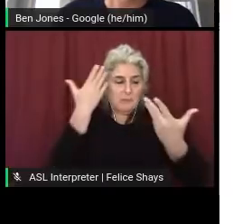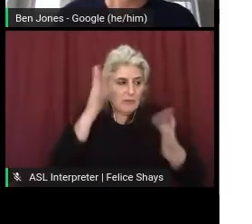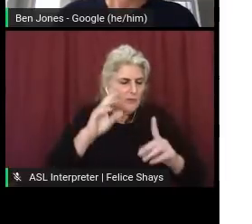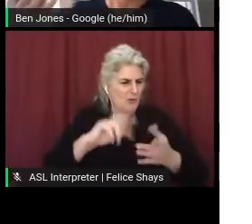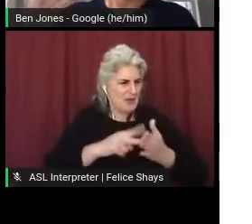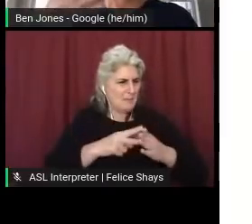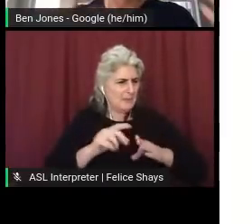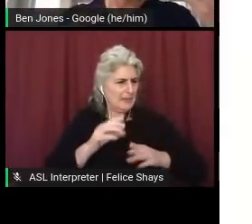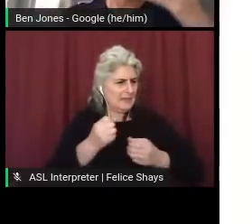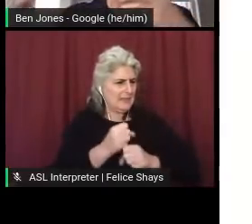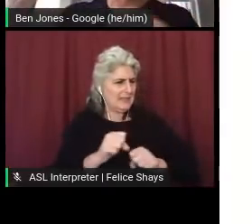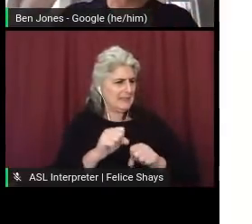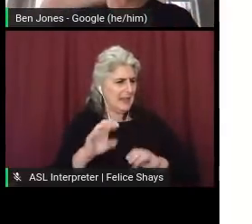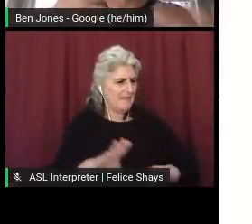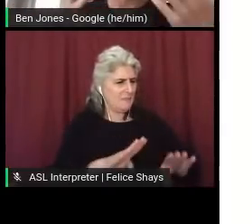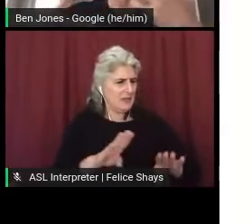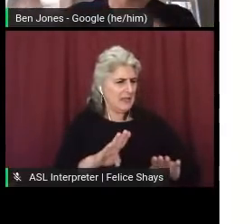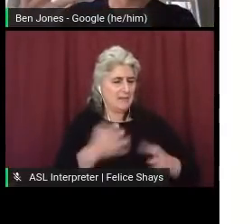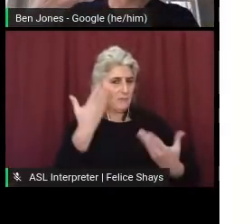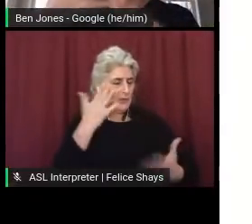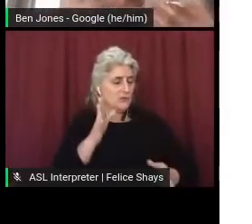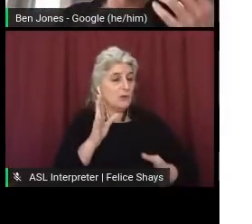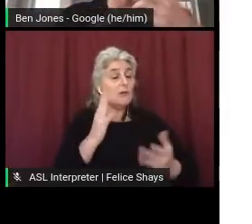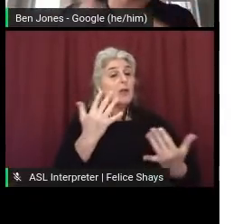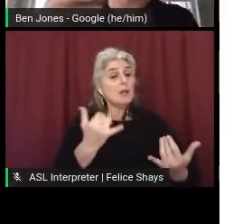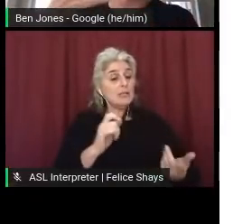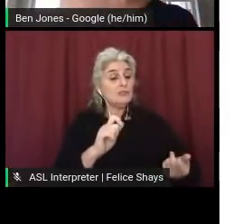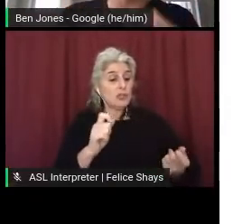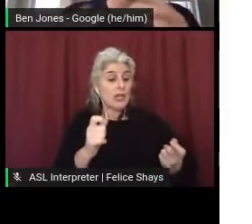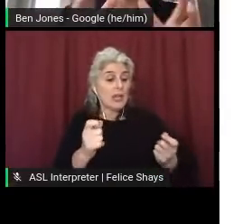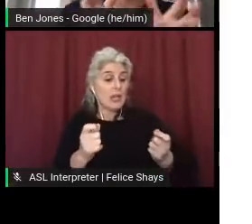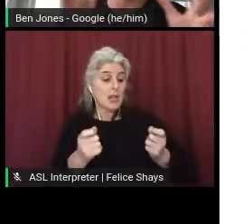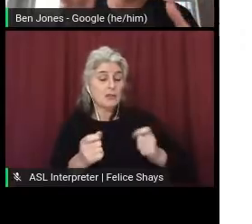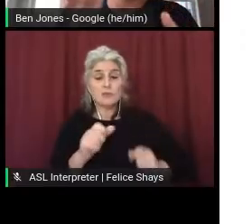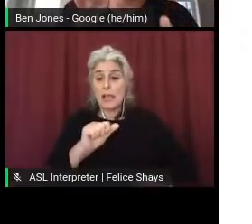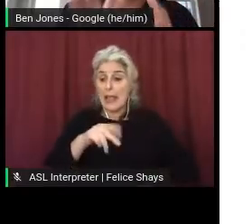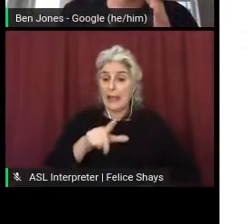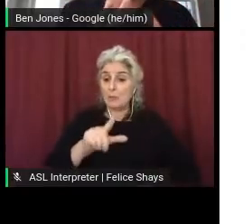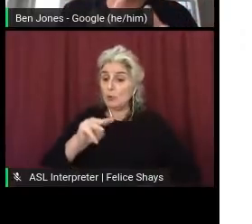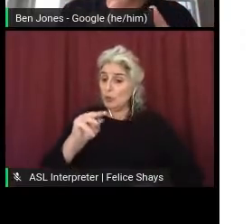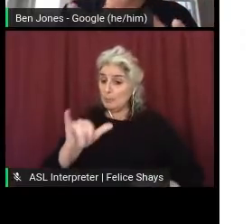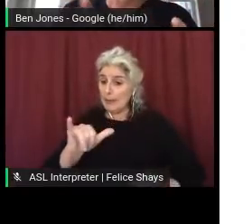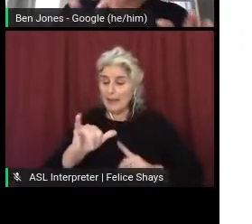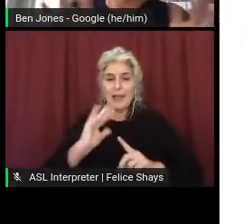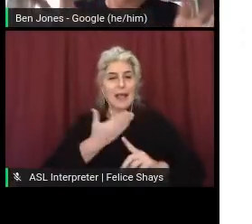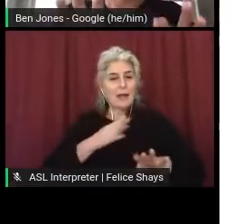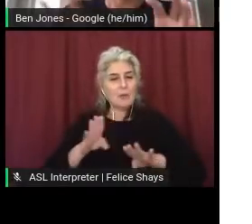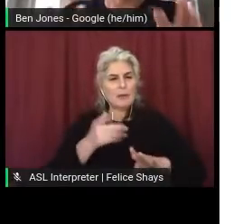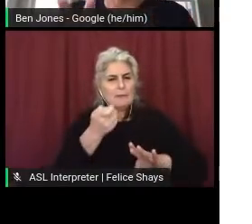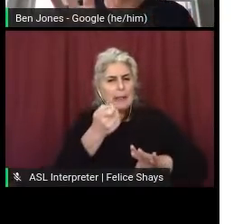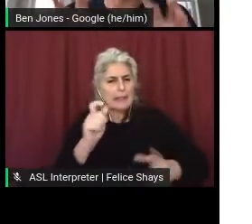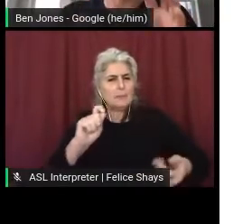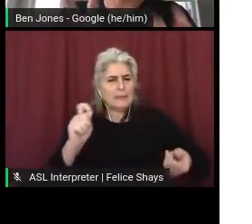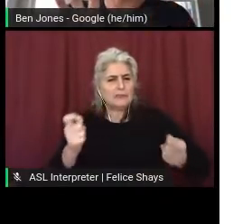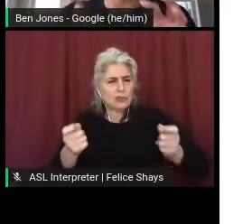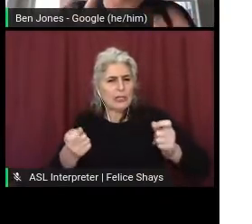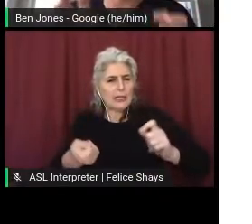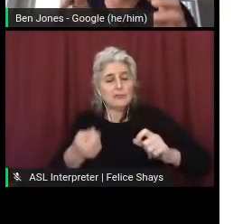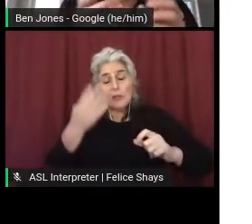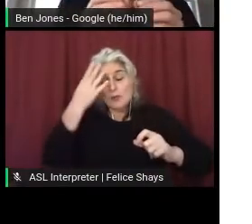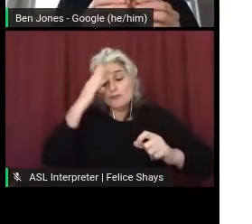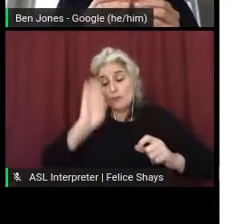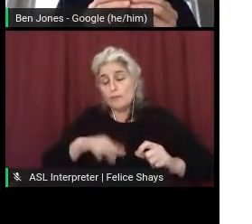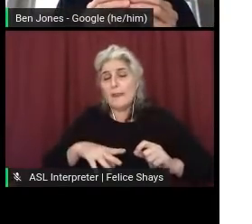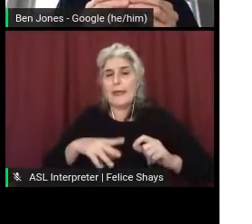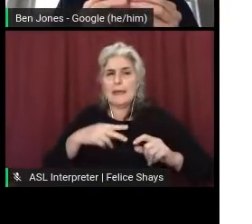were. April and May, we start to see adjustment in behaviors. Okay, I found, however temporarily, a kind